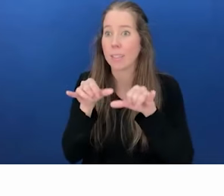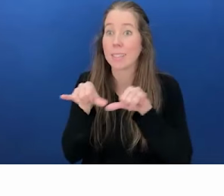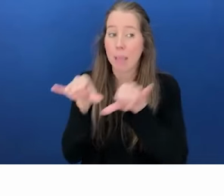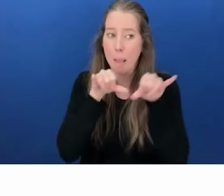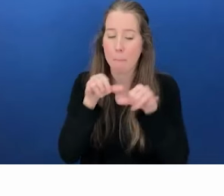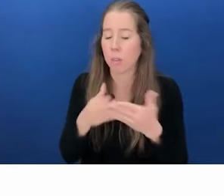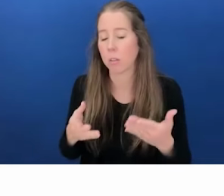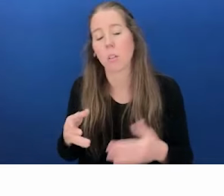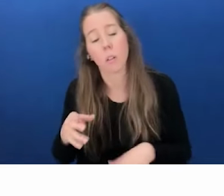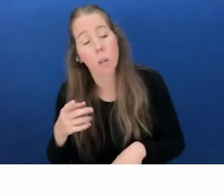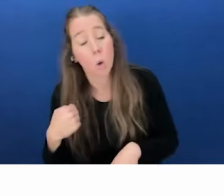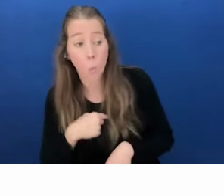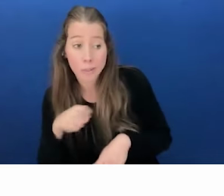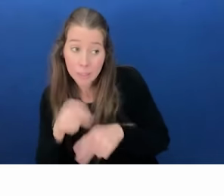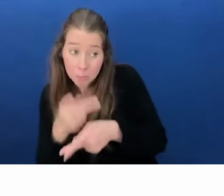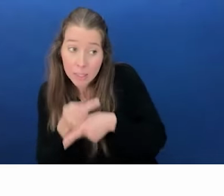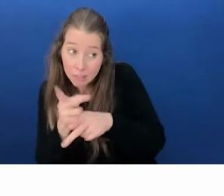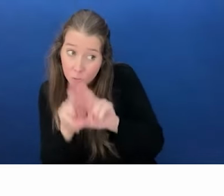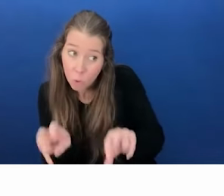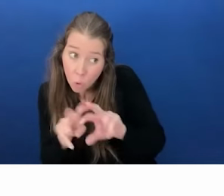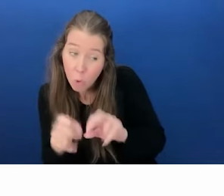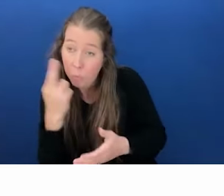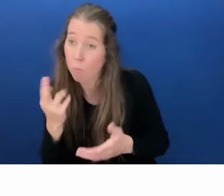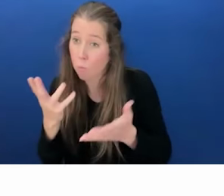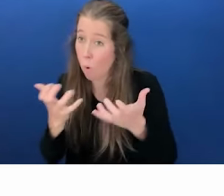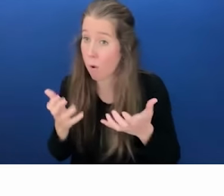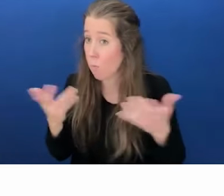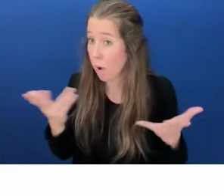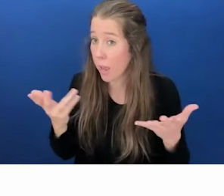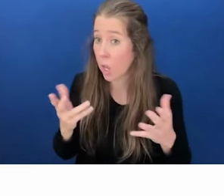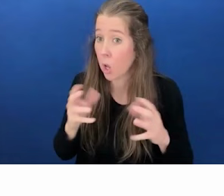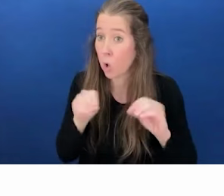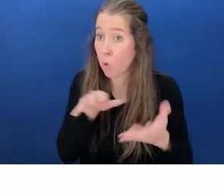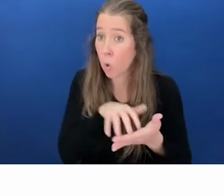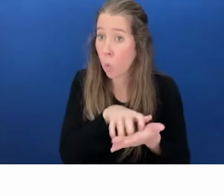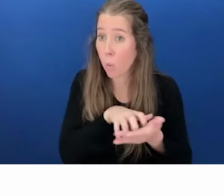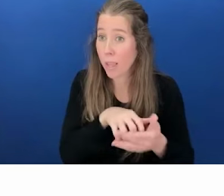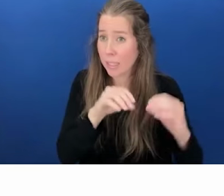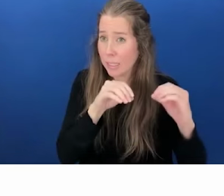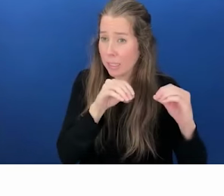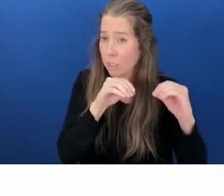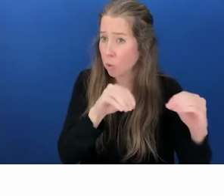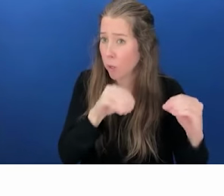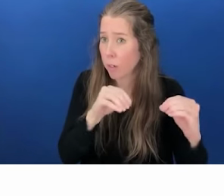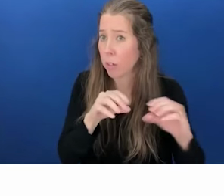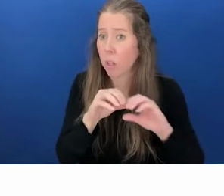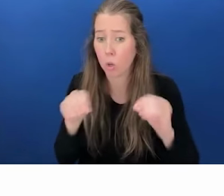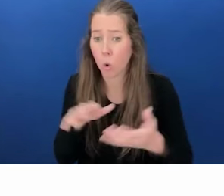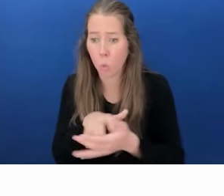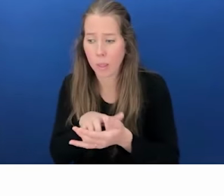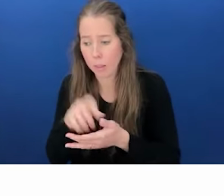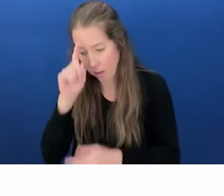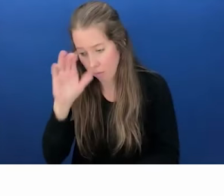because Correct. what we want for sure is no weakening of instruction and no weakening of the classified